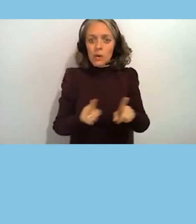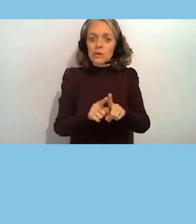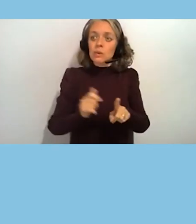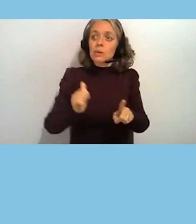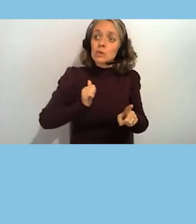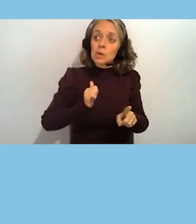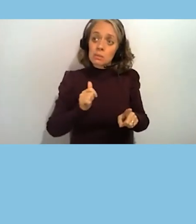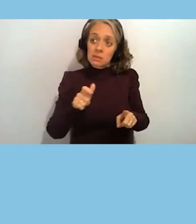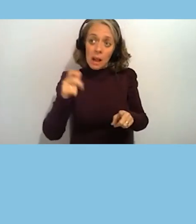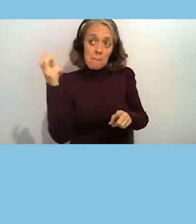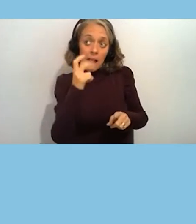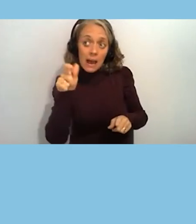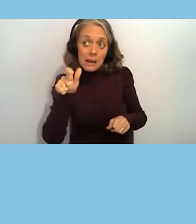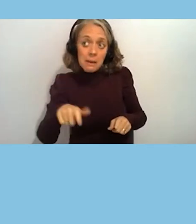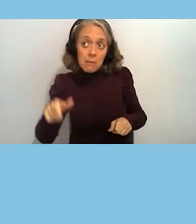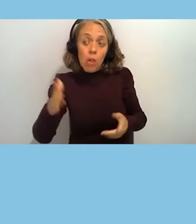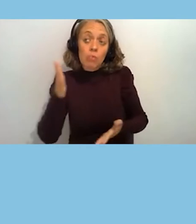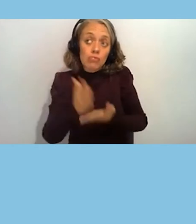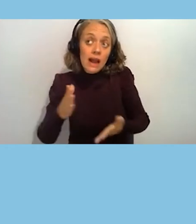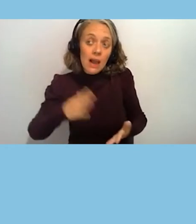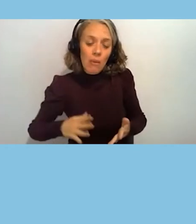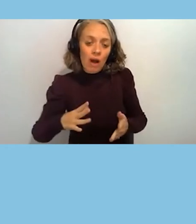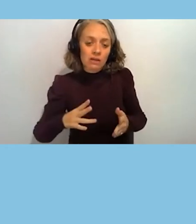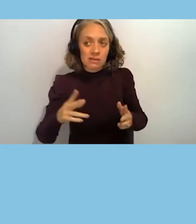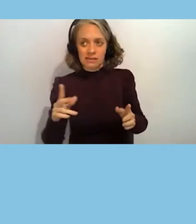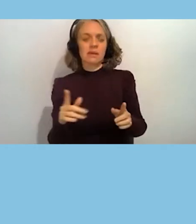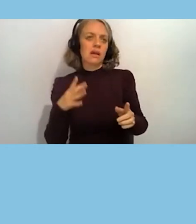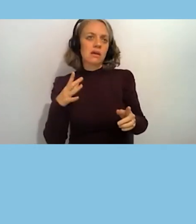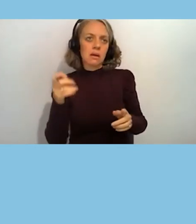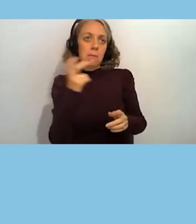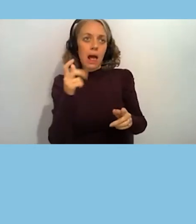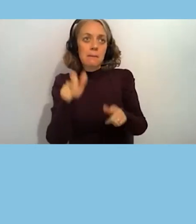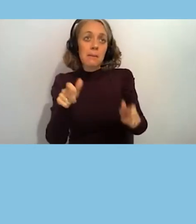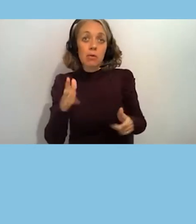blind people really want most of all is sighted people's sights.